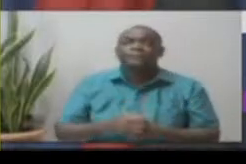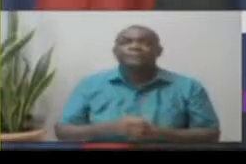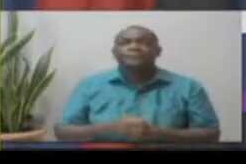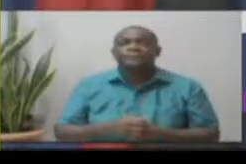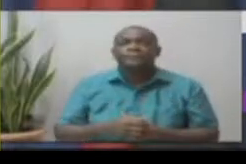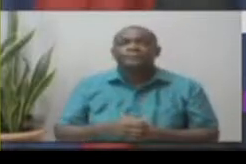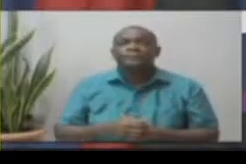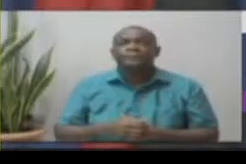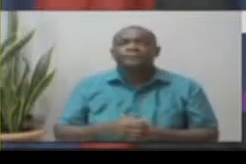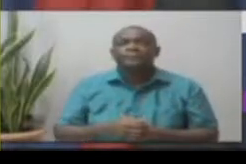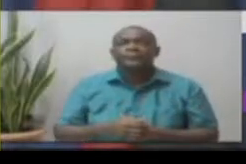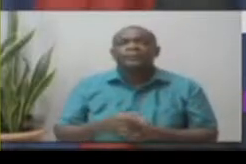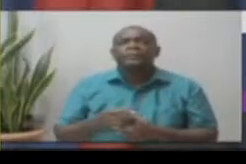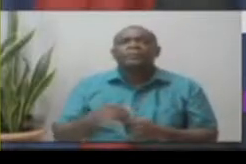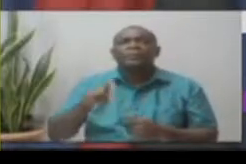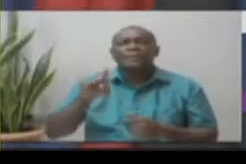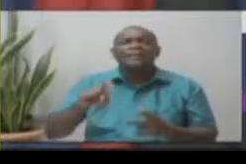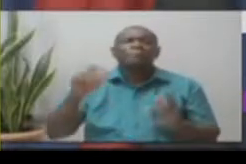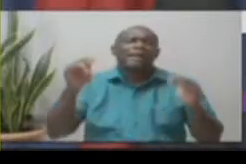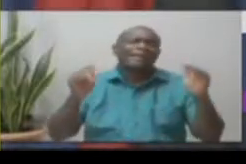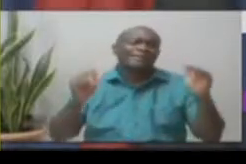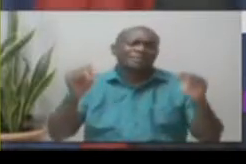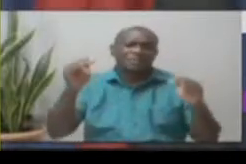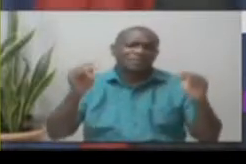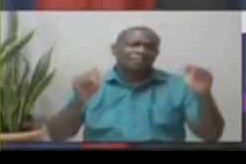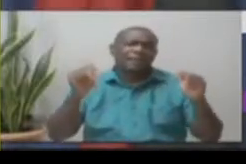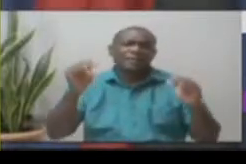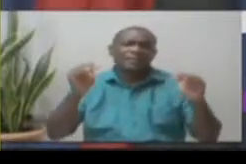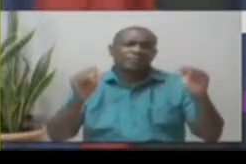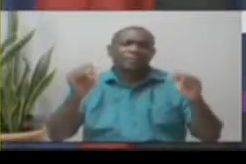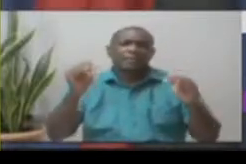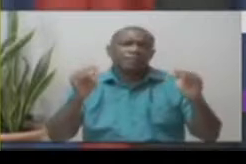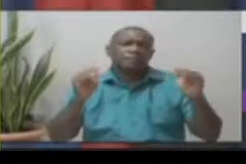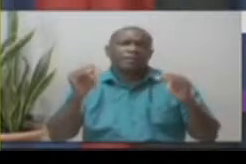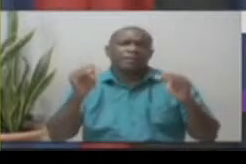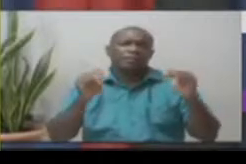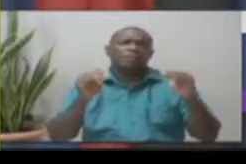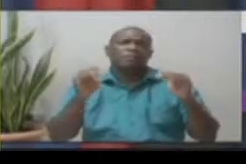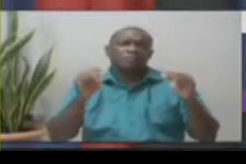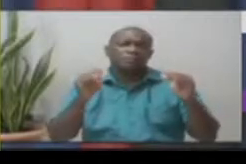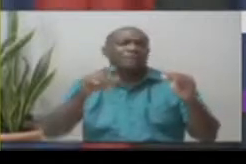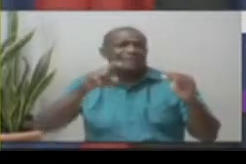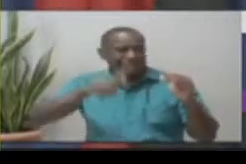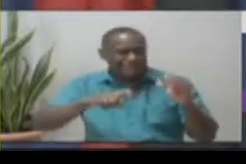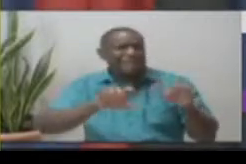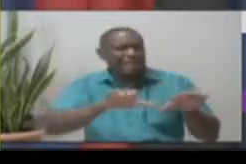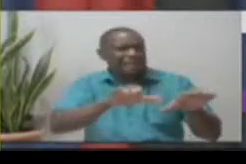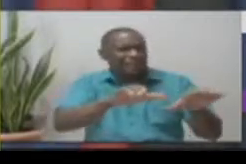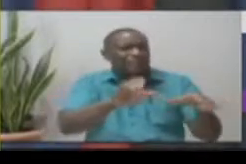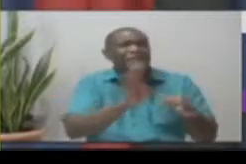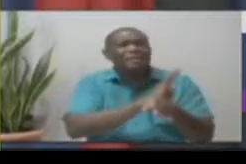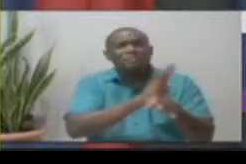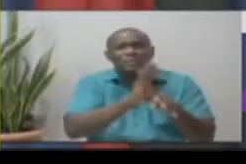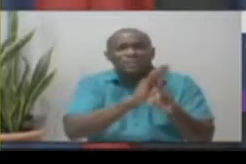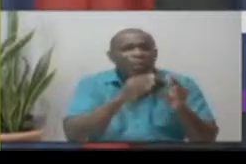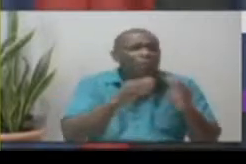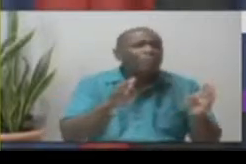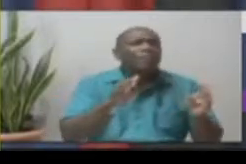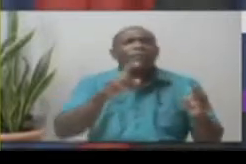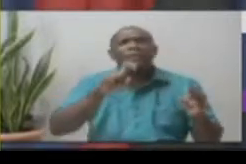we have to balance that against the requirement to get some activity going to be able to see the next month or